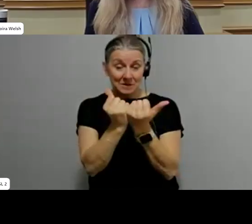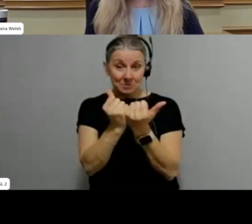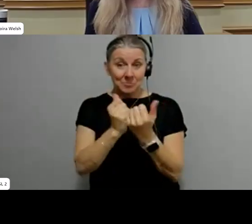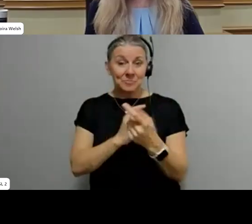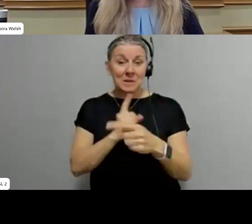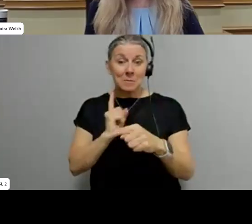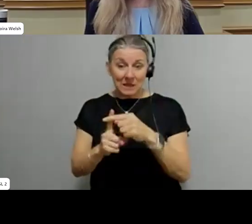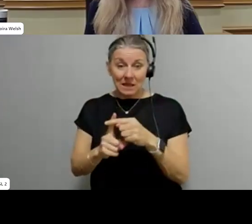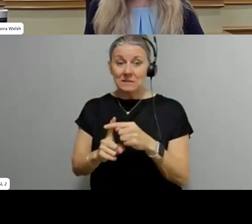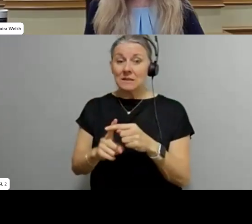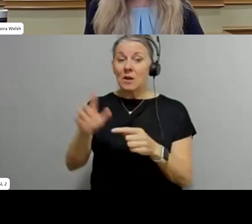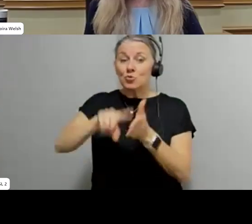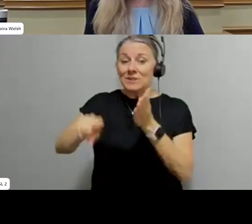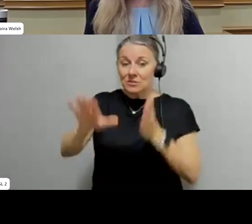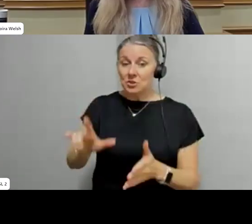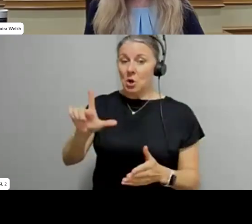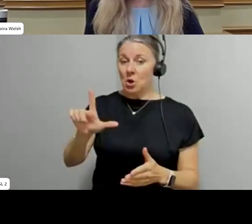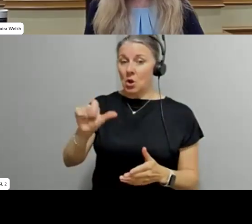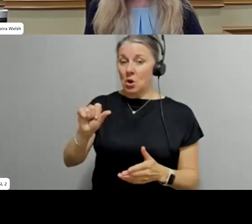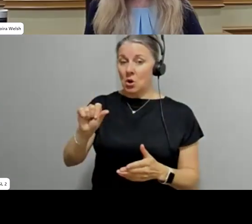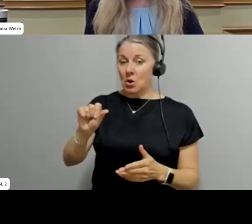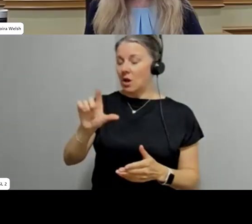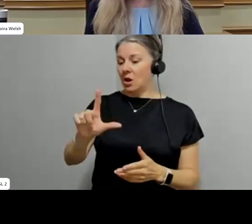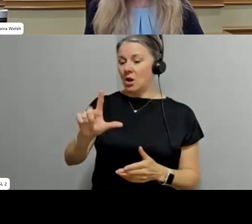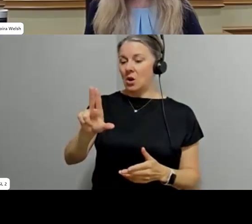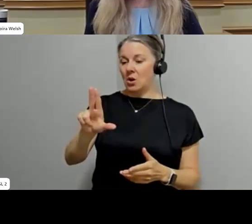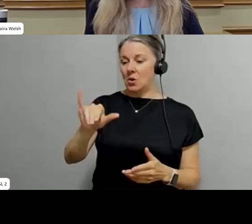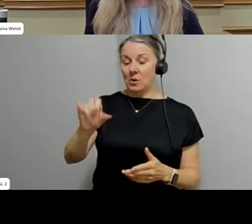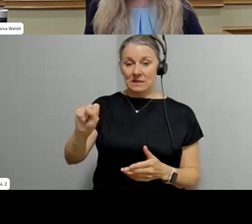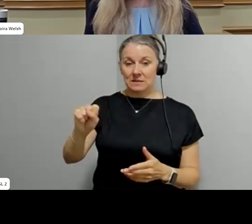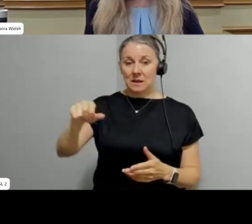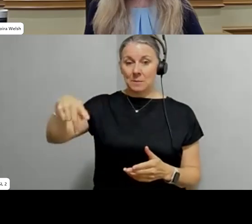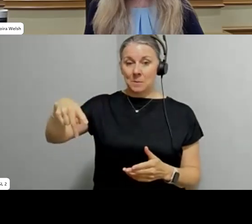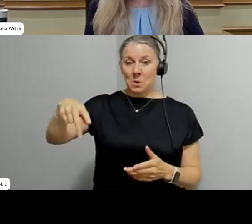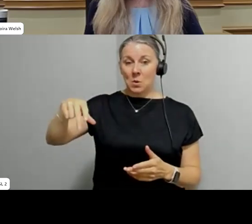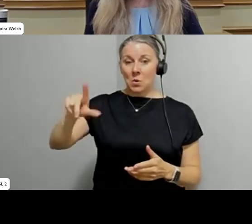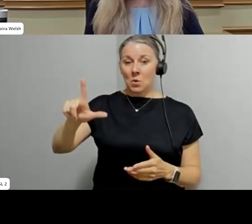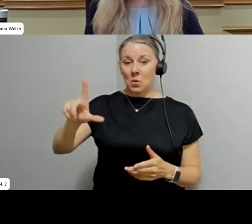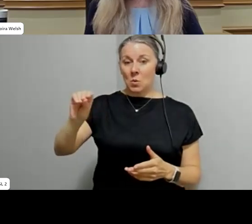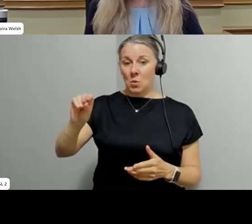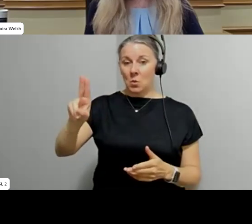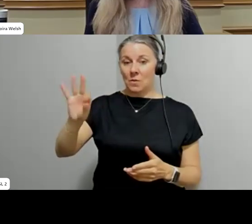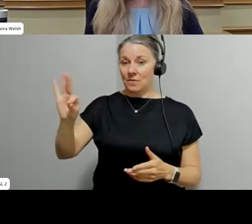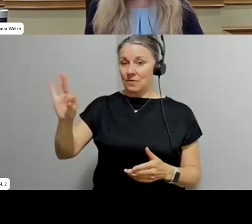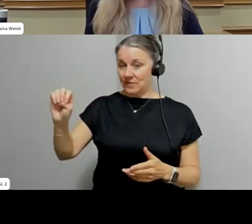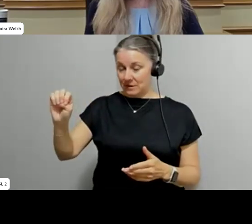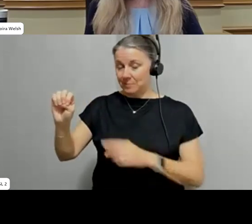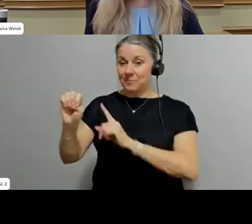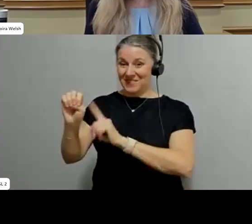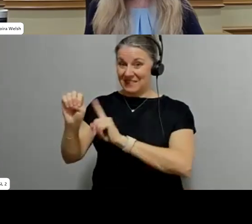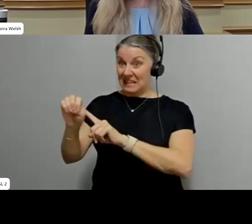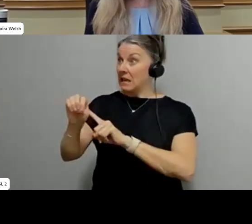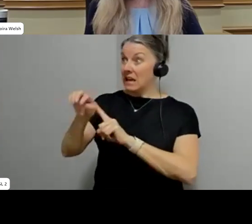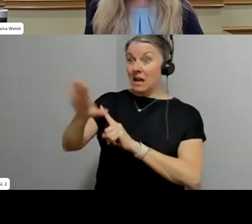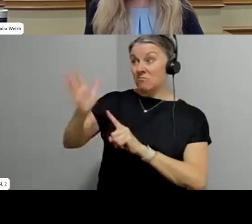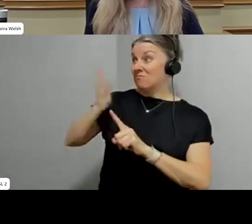Louise Plouffe. And in those times, it was very precarious to find funding. And sometime I will tell you the wild story of how it happened,